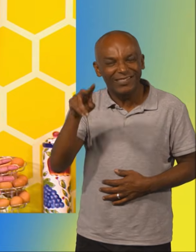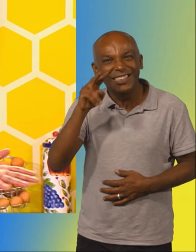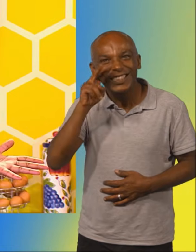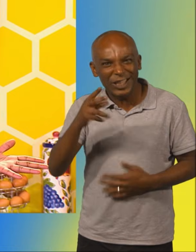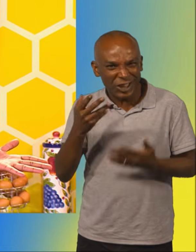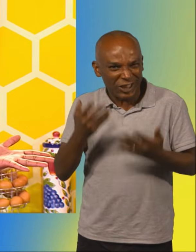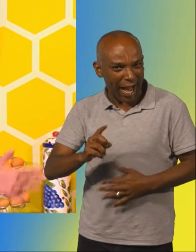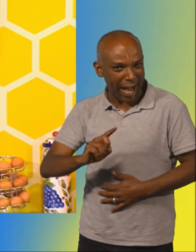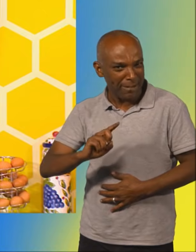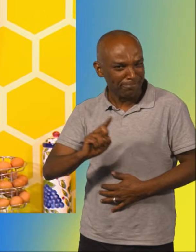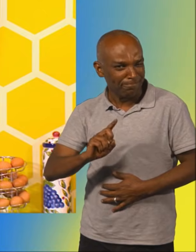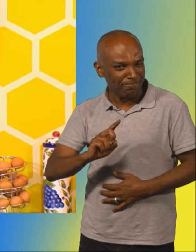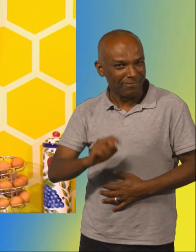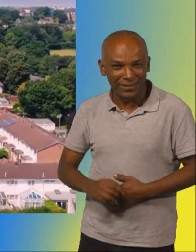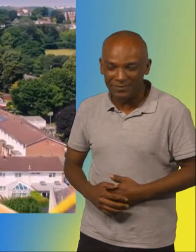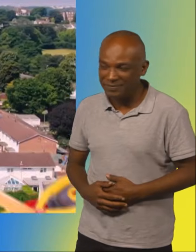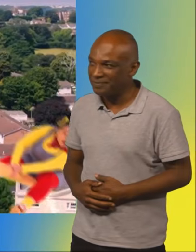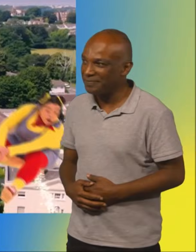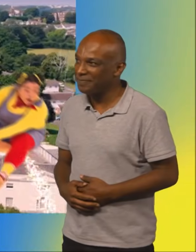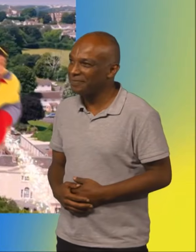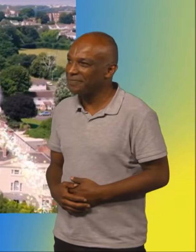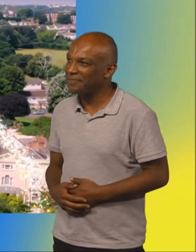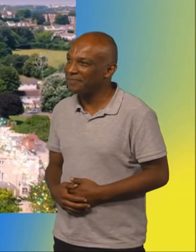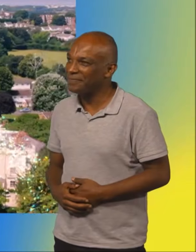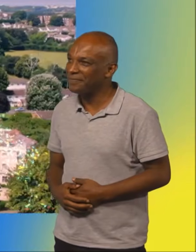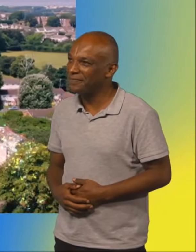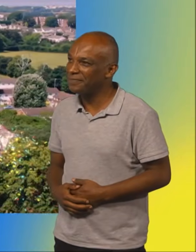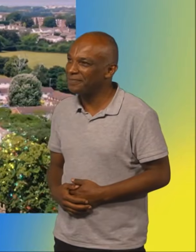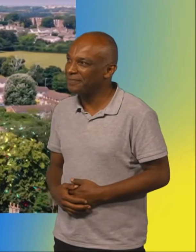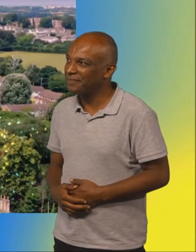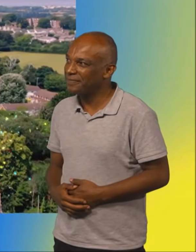I wonder what she'll see today.